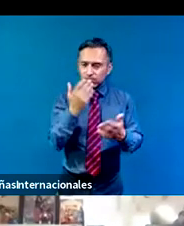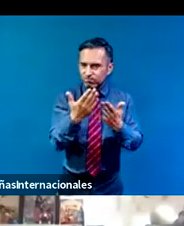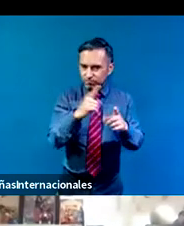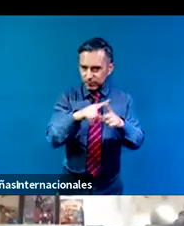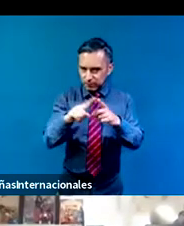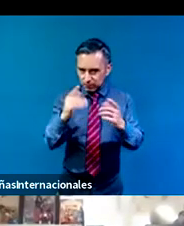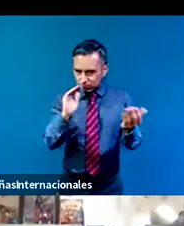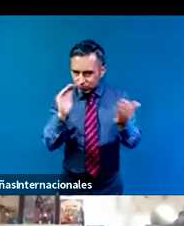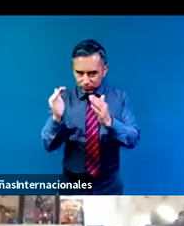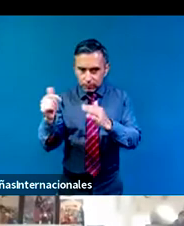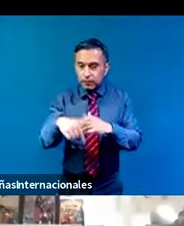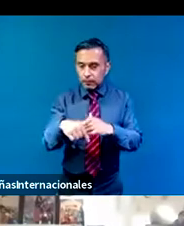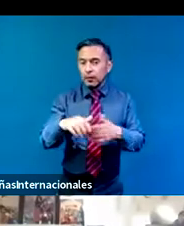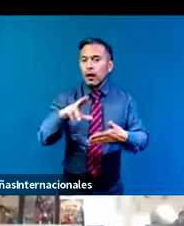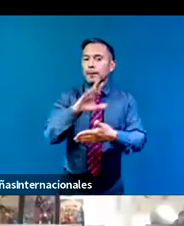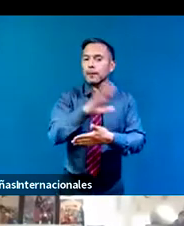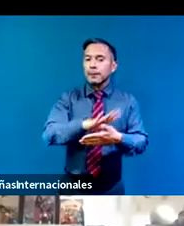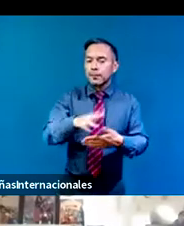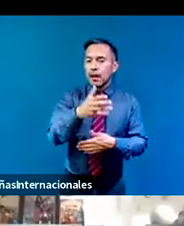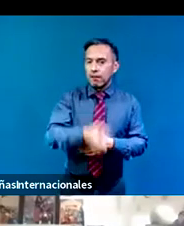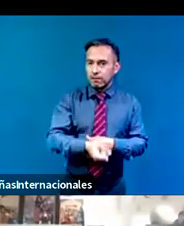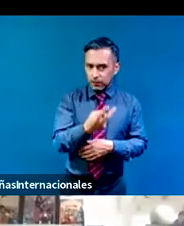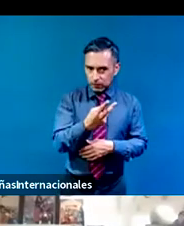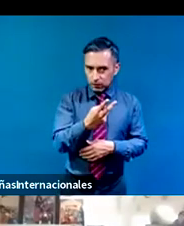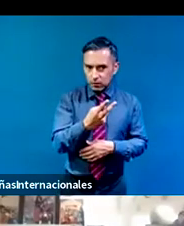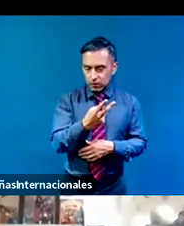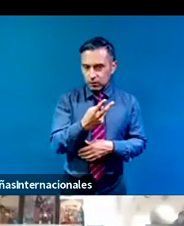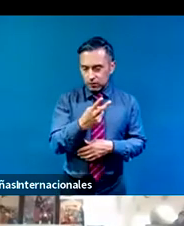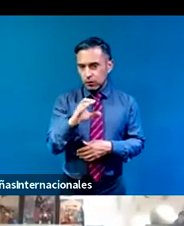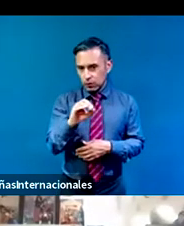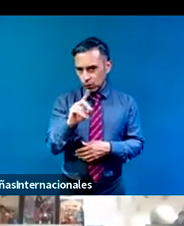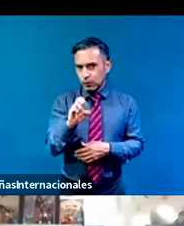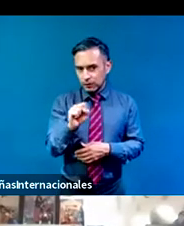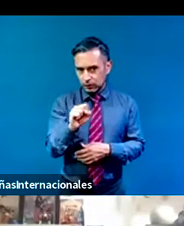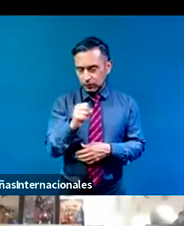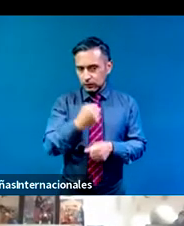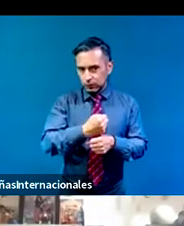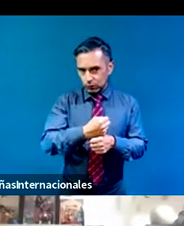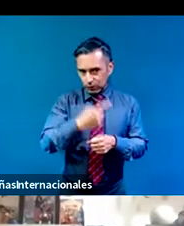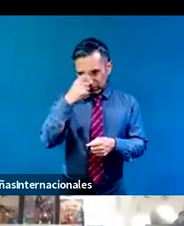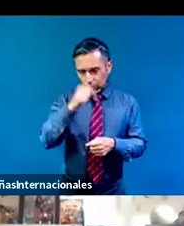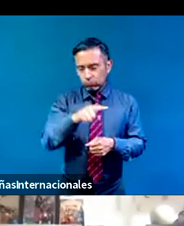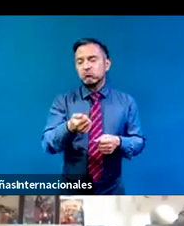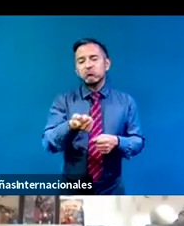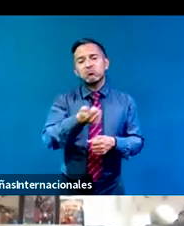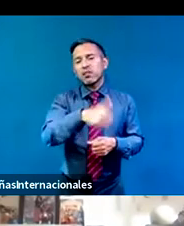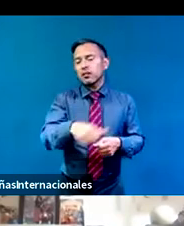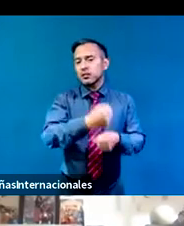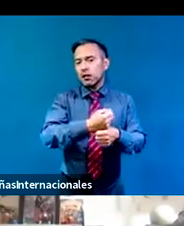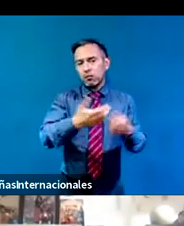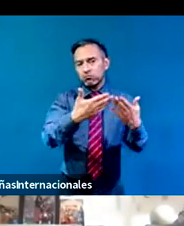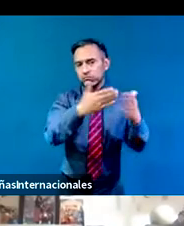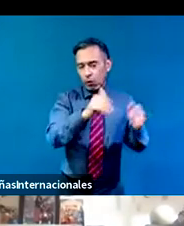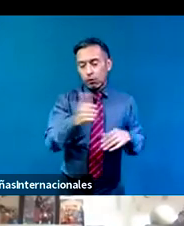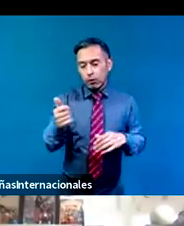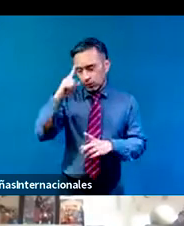two labor codes, one for all other type of work and one for domestic work, which allowed